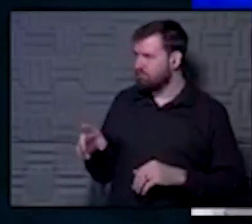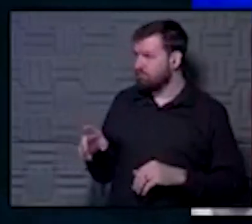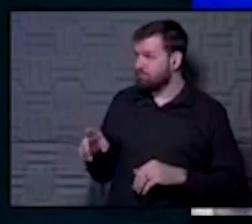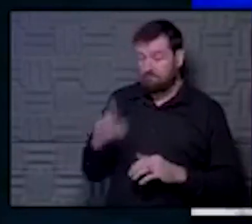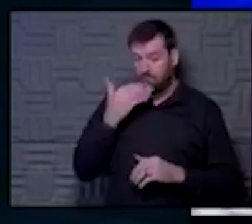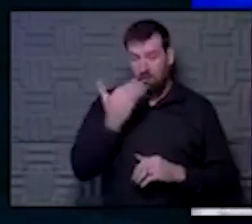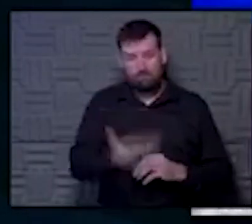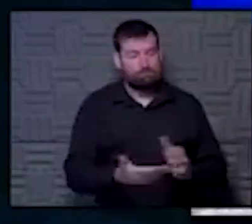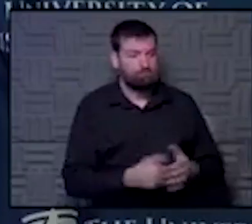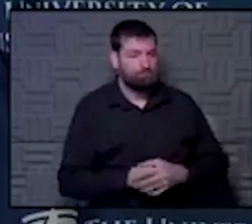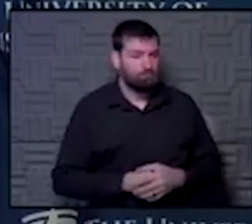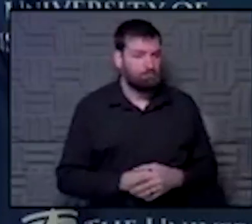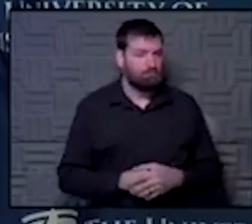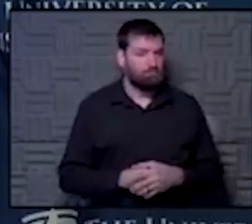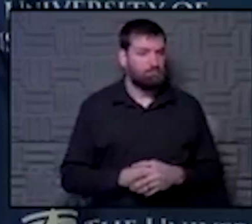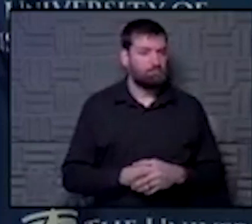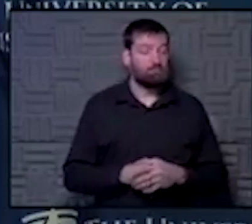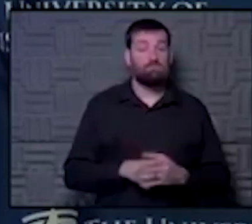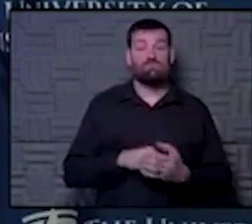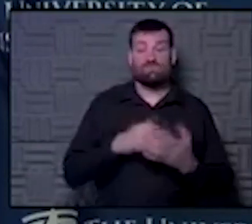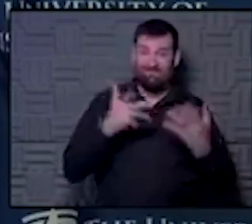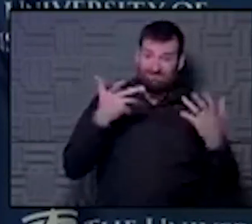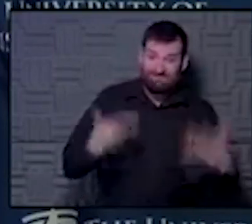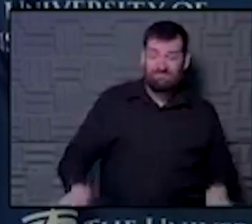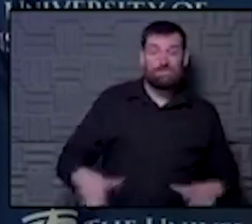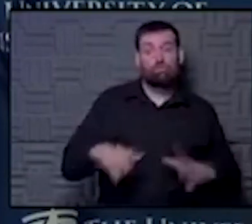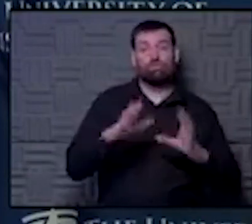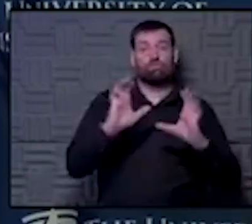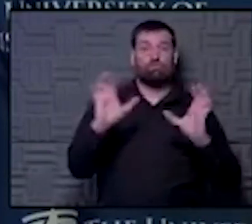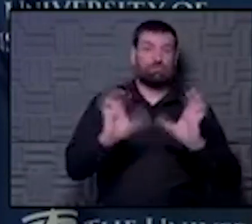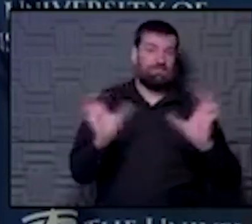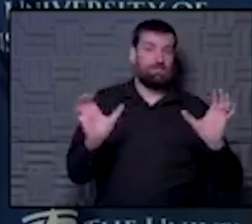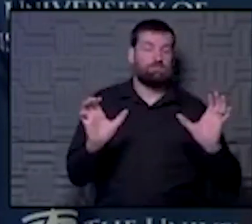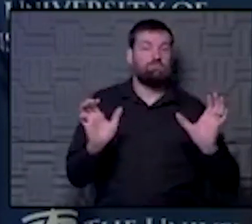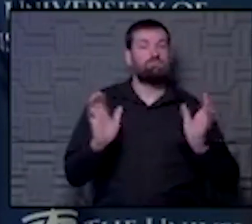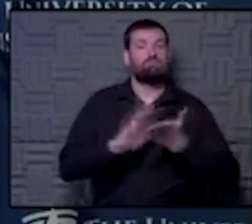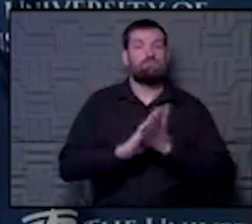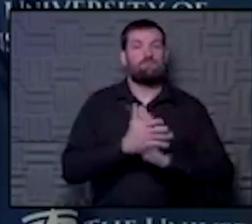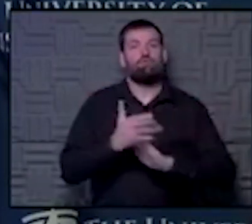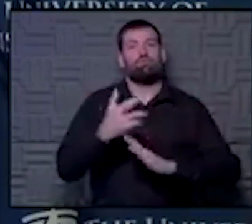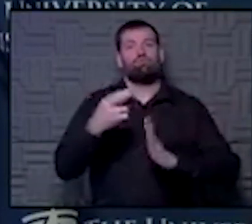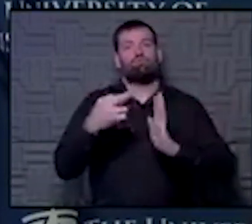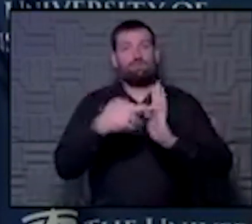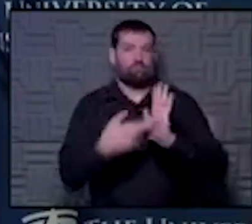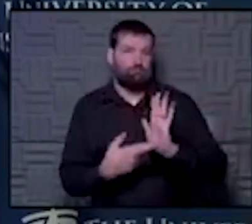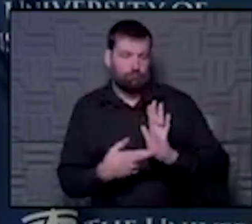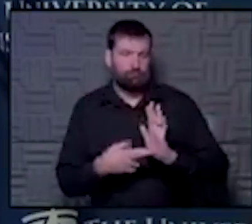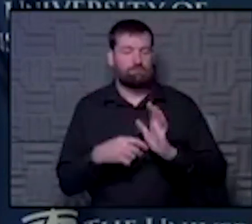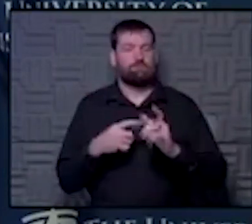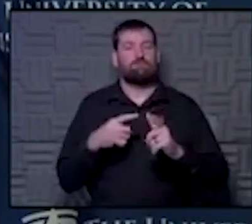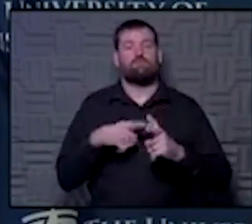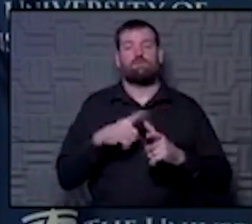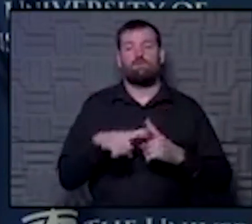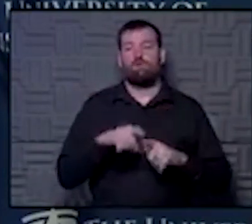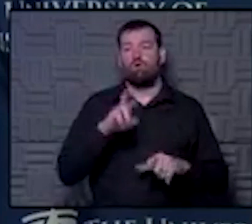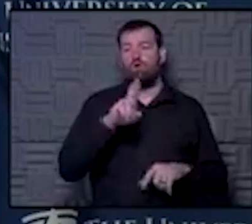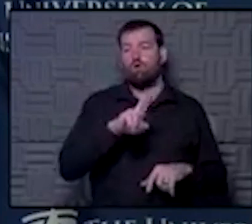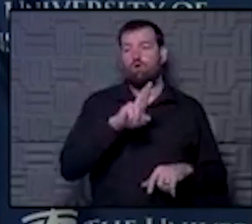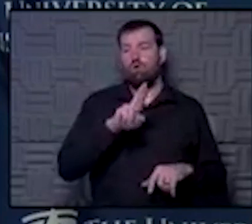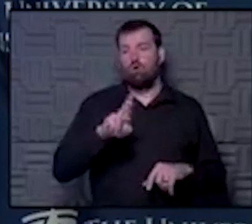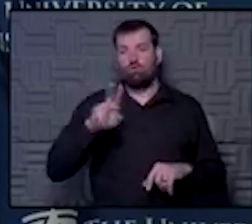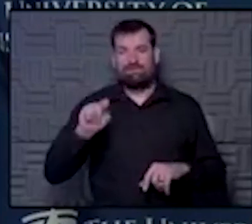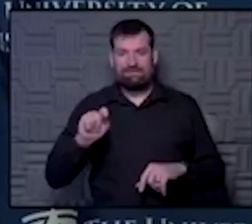I'm sorry. Go ahead. Yeah. So once you get your board certification, you'll become registered. You get the RRT